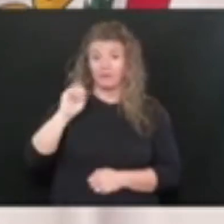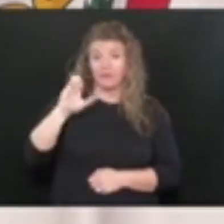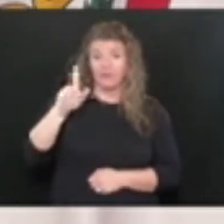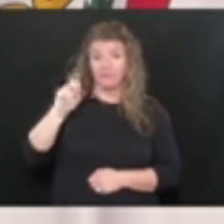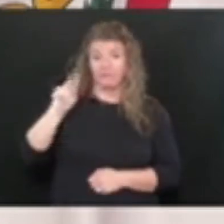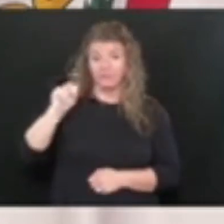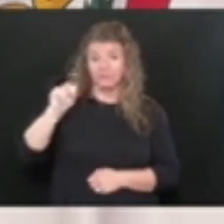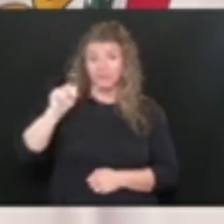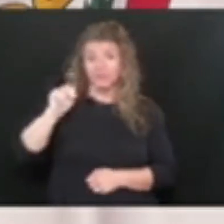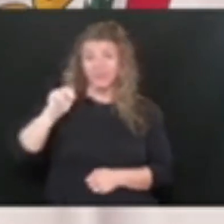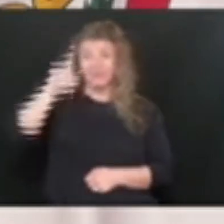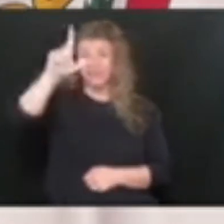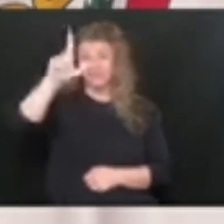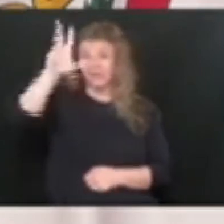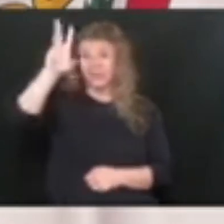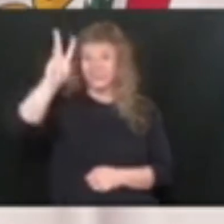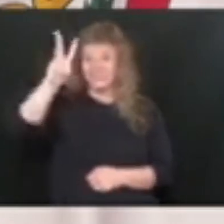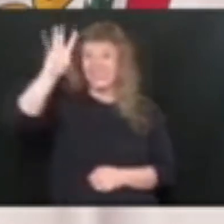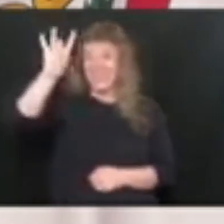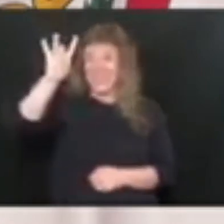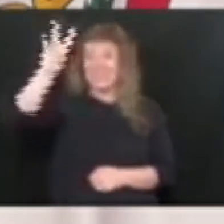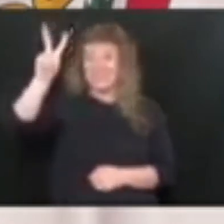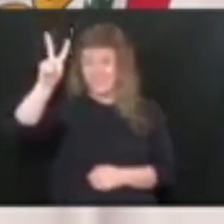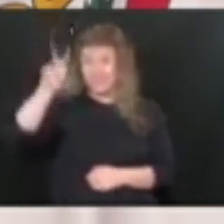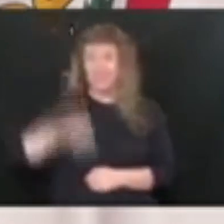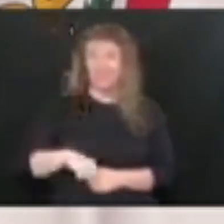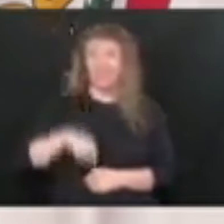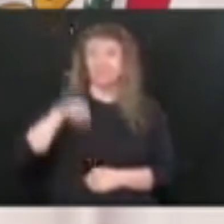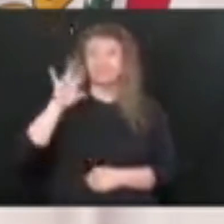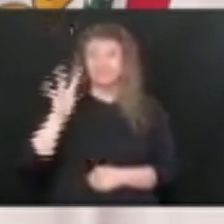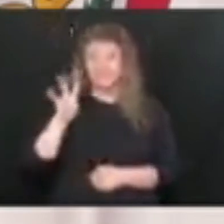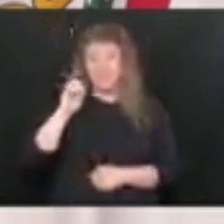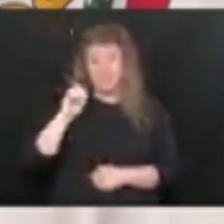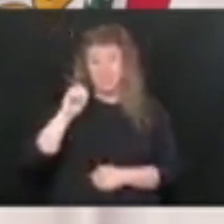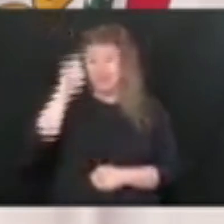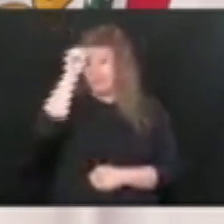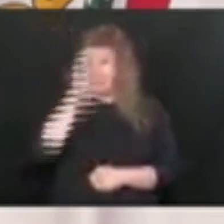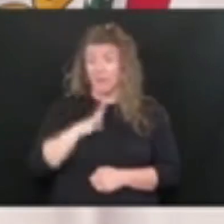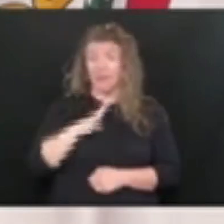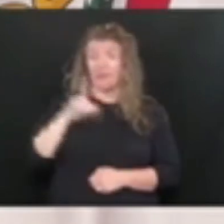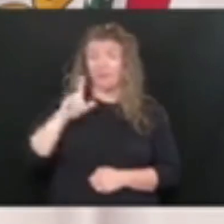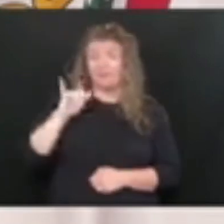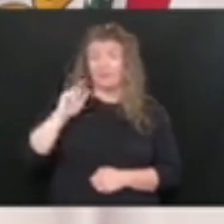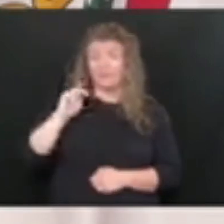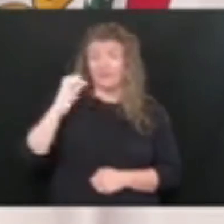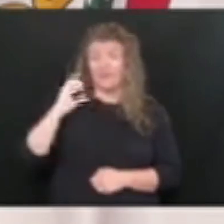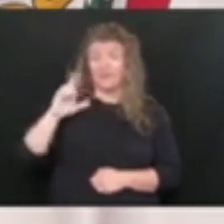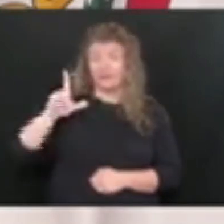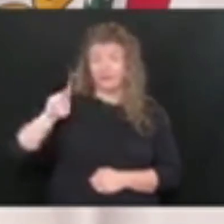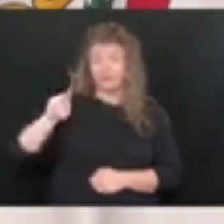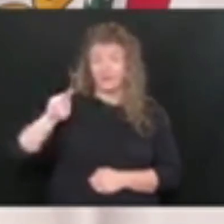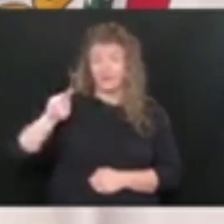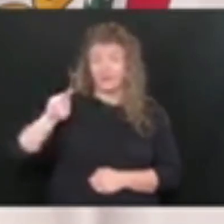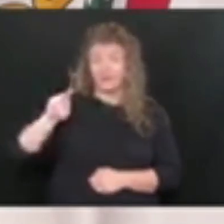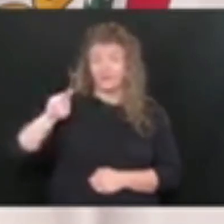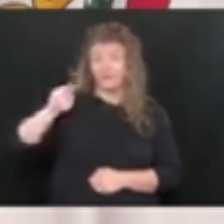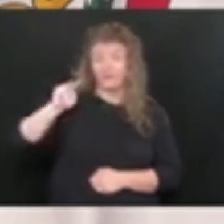County. The 2,682nd death is a 70-year-old male from Lincoln County.